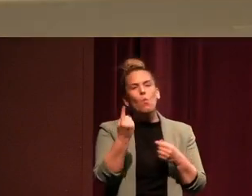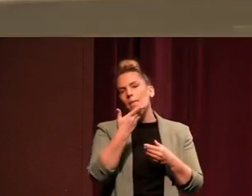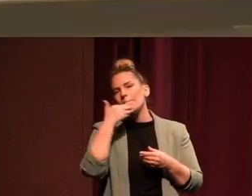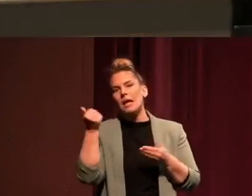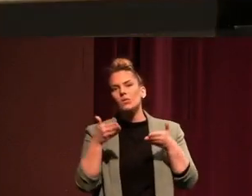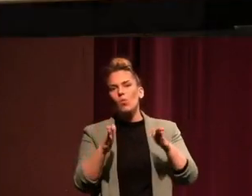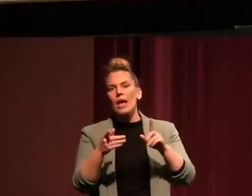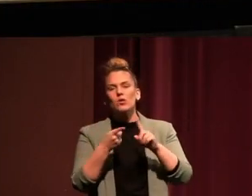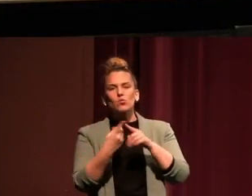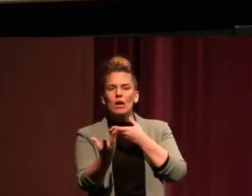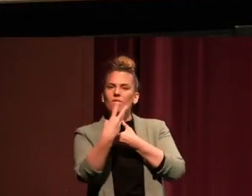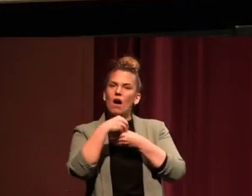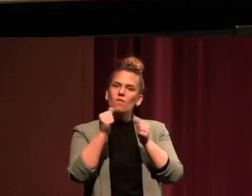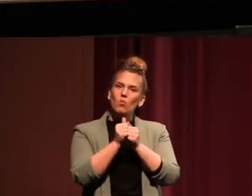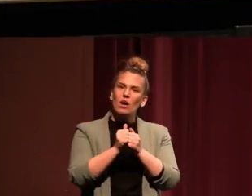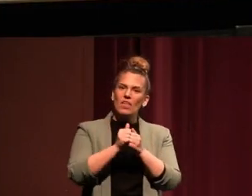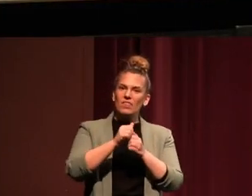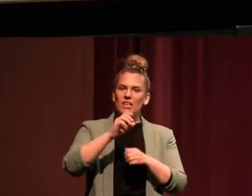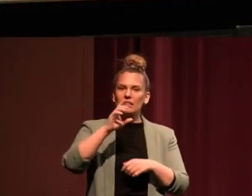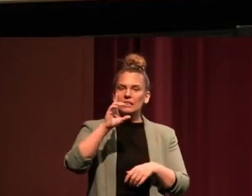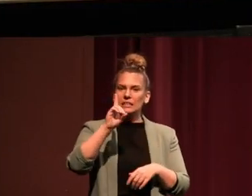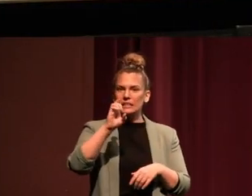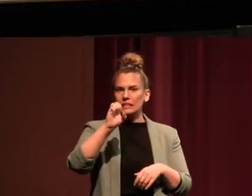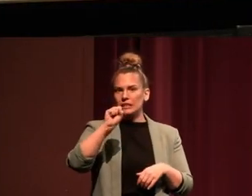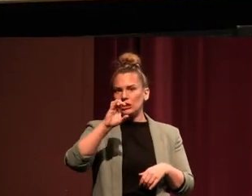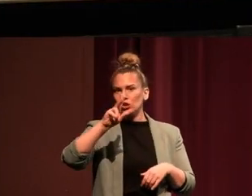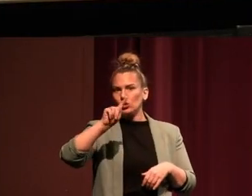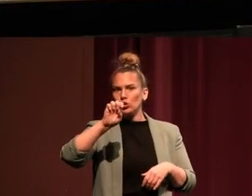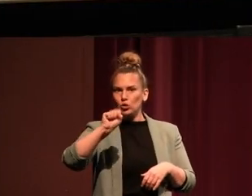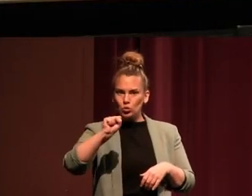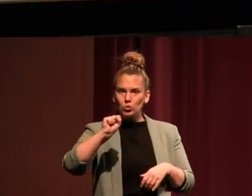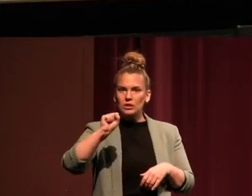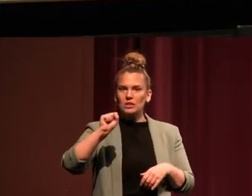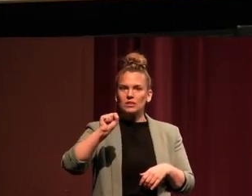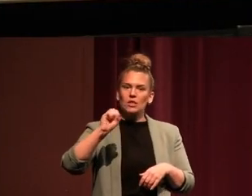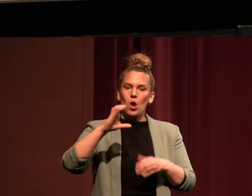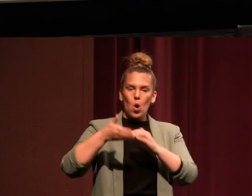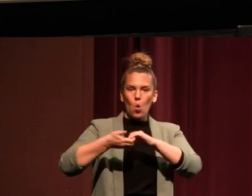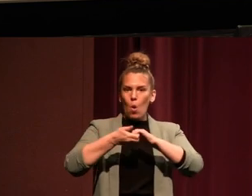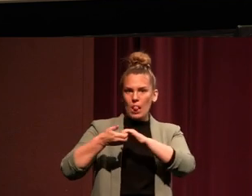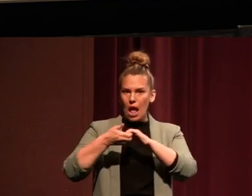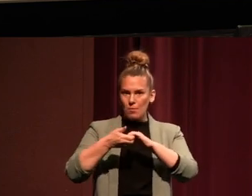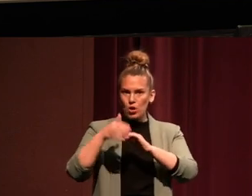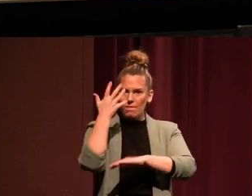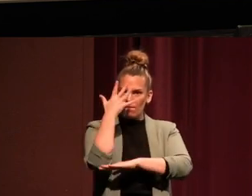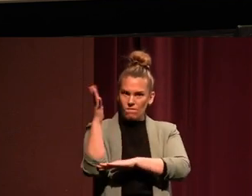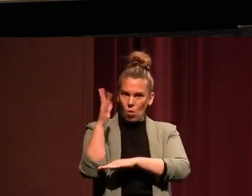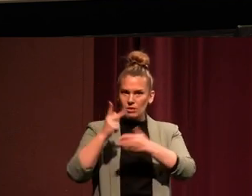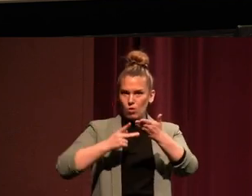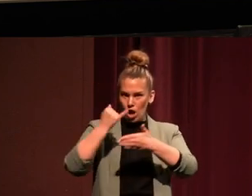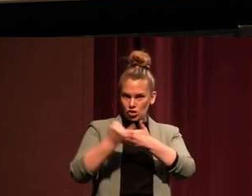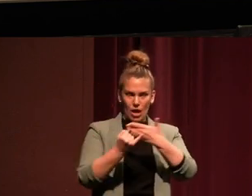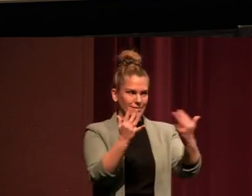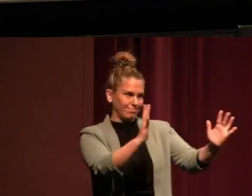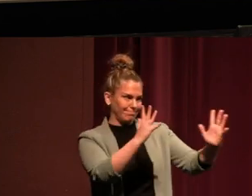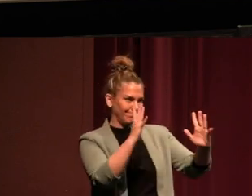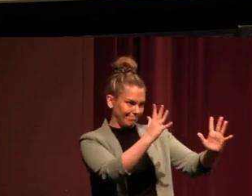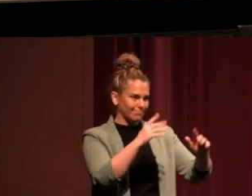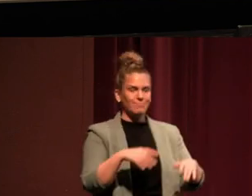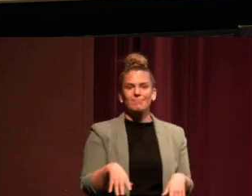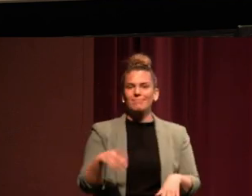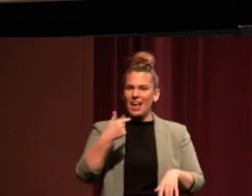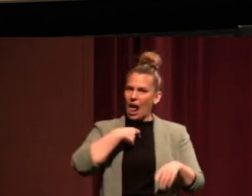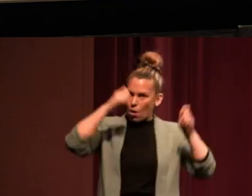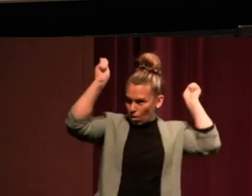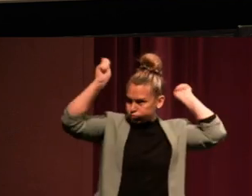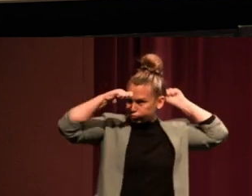to be involved with the Deschutes Collaborative Forest Project. There's information about the group out here, and I'll be wearing their hat